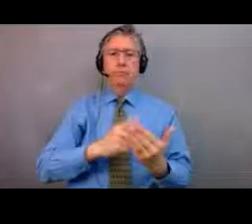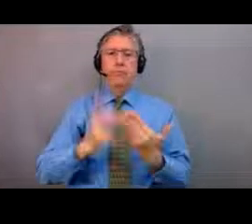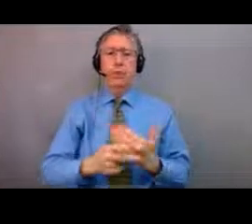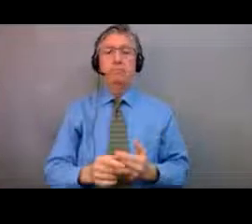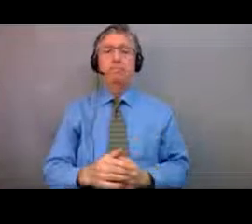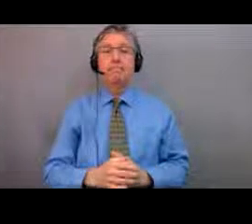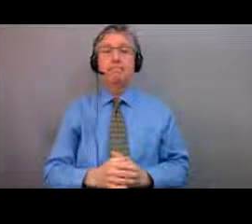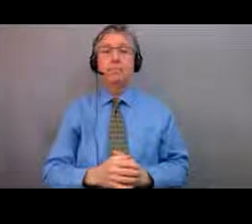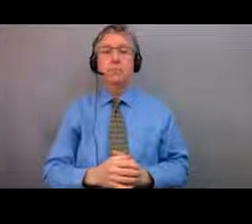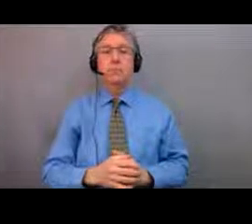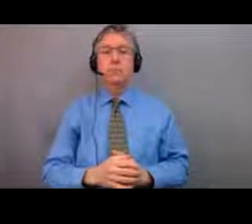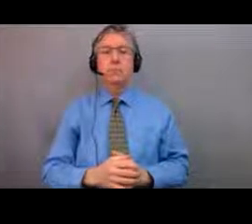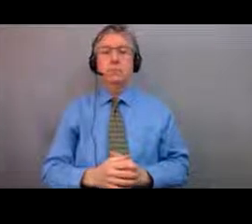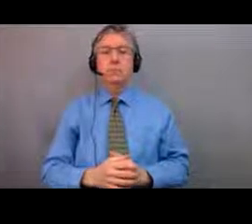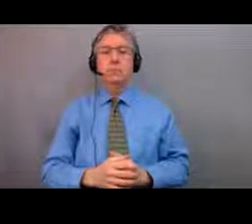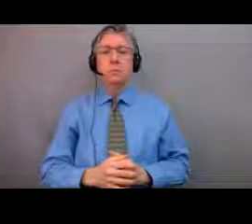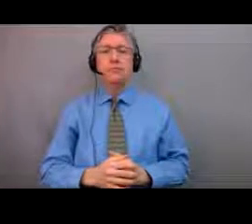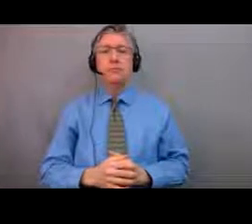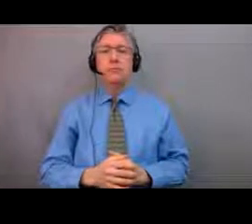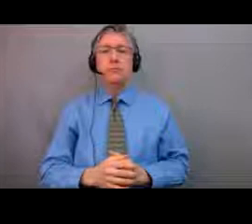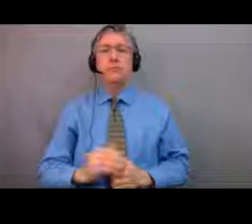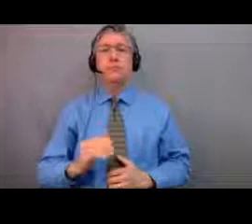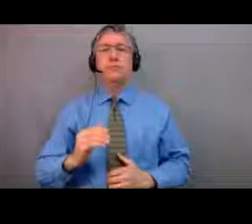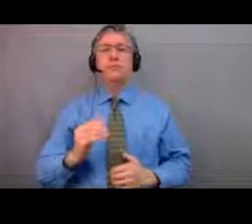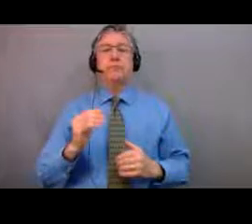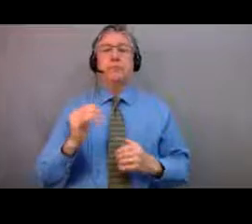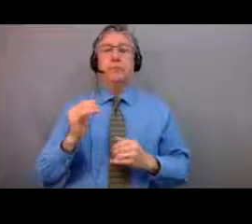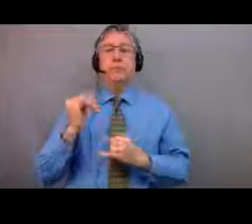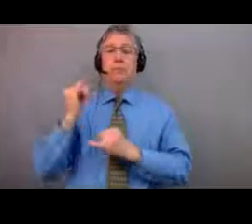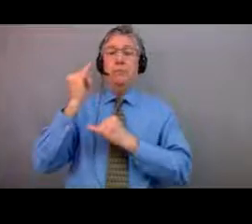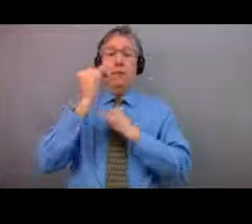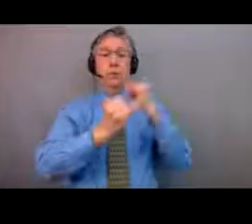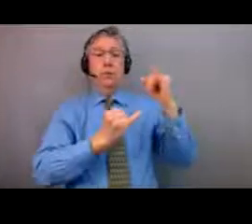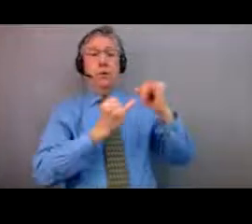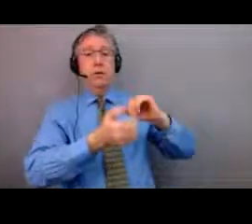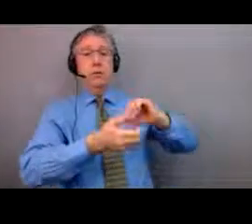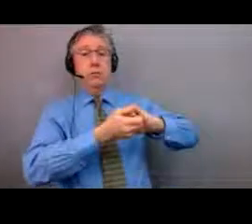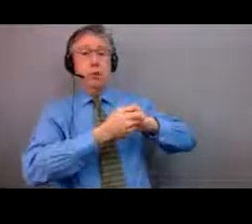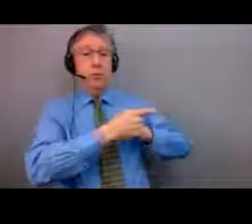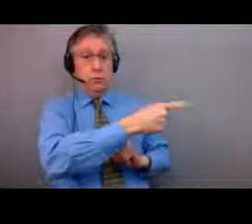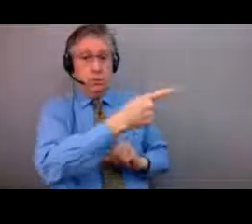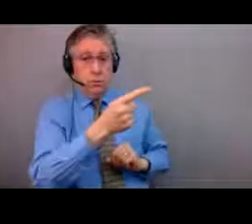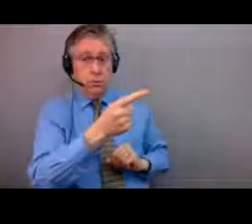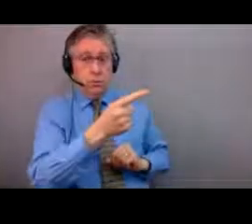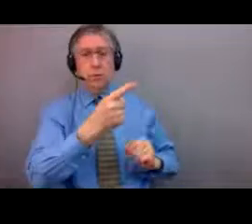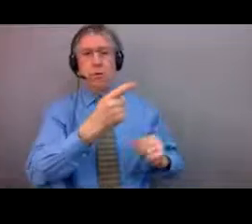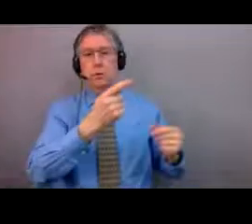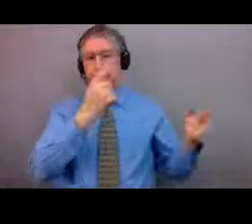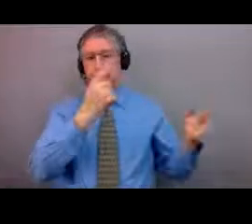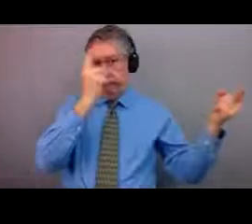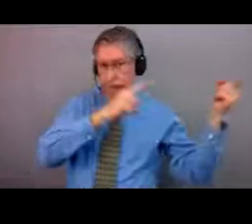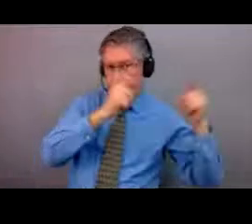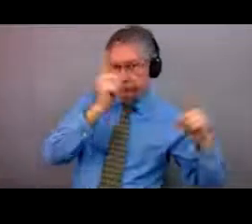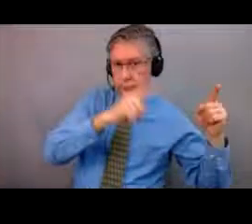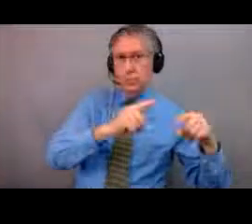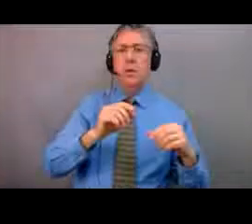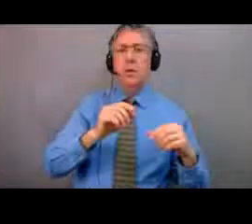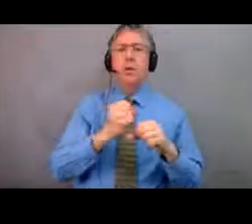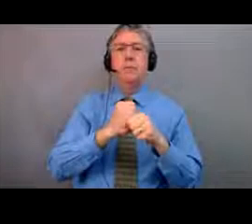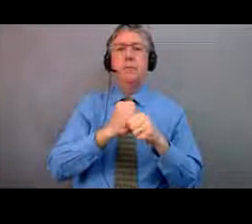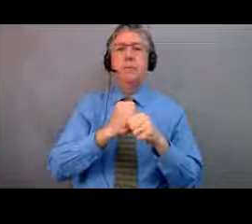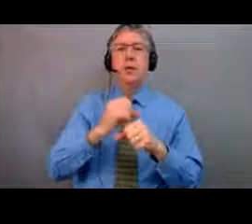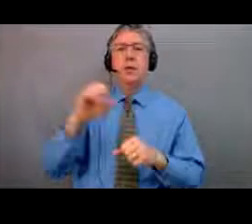And so together with our international partners, we developed in the international SOCAT, the Surface Ocean